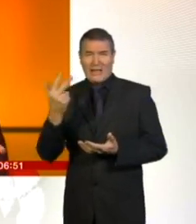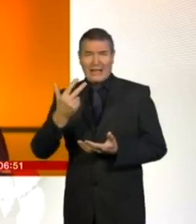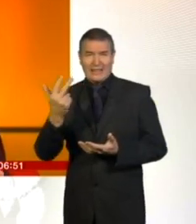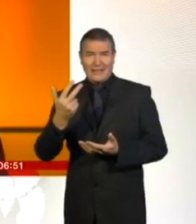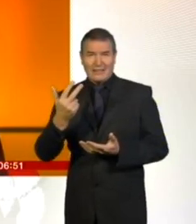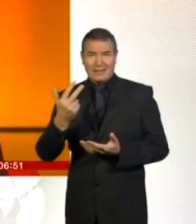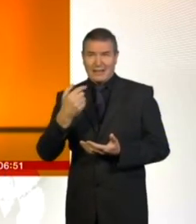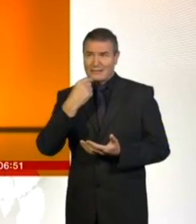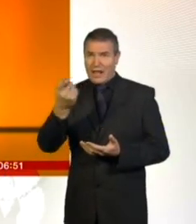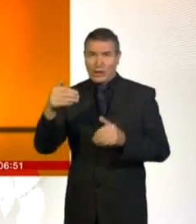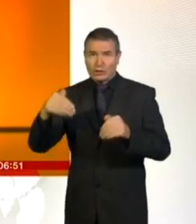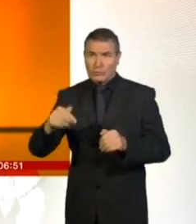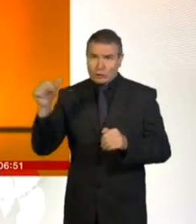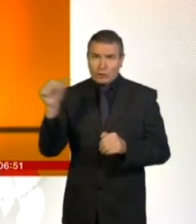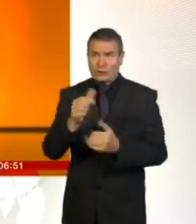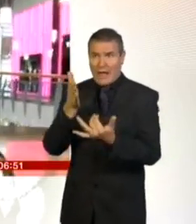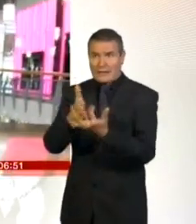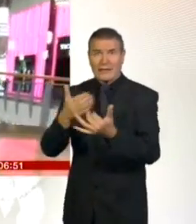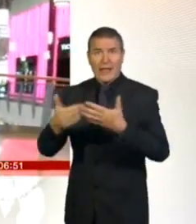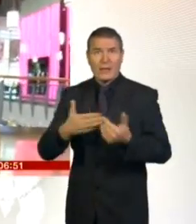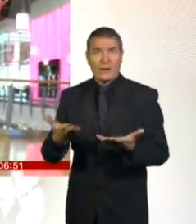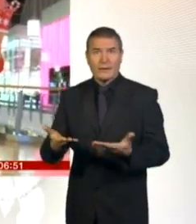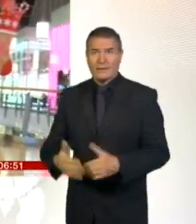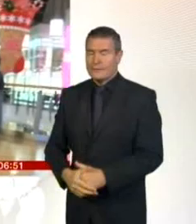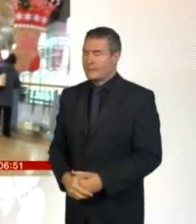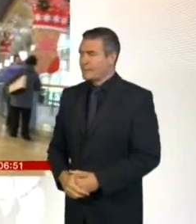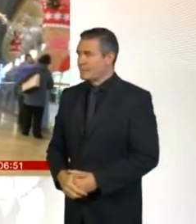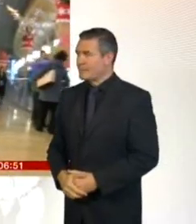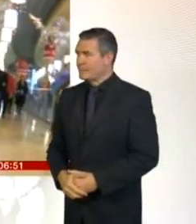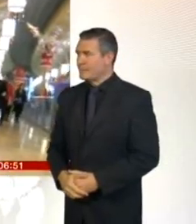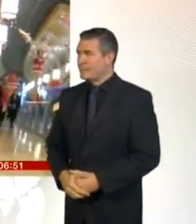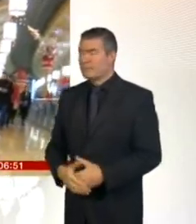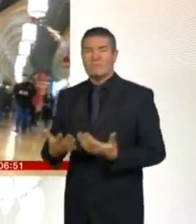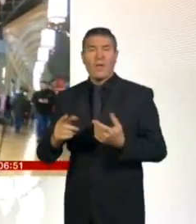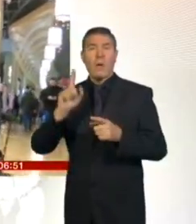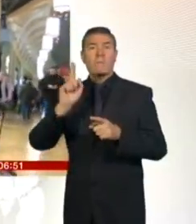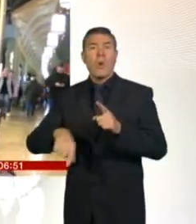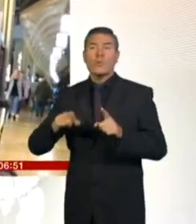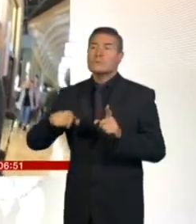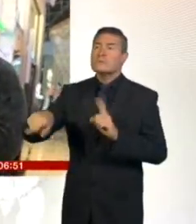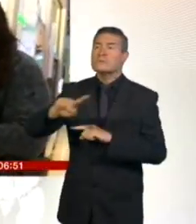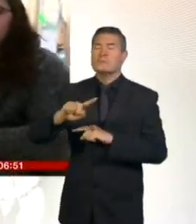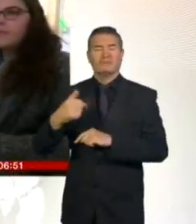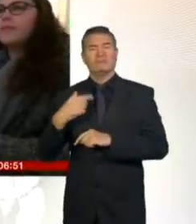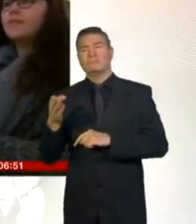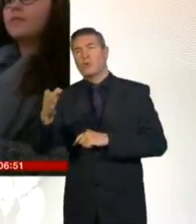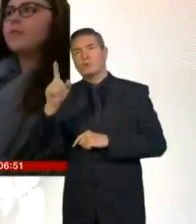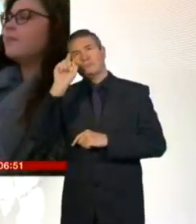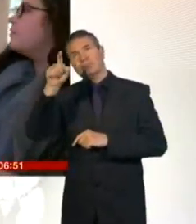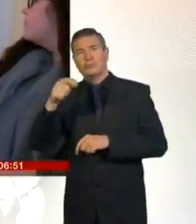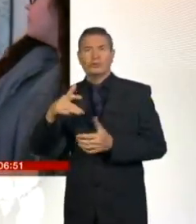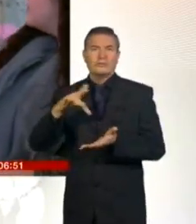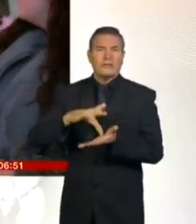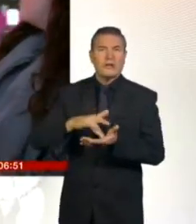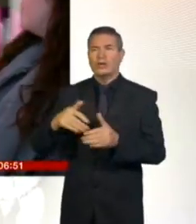retailers what they should already be doing? Most people get out of bed and go, I'm going to go to the shops, I'm going to go to the shopping